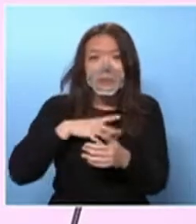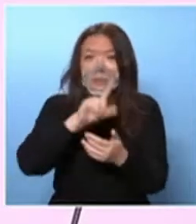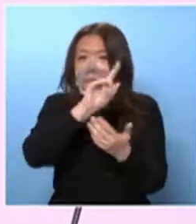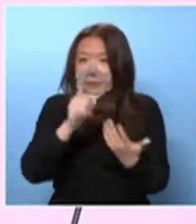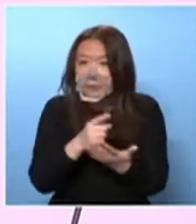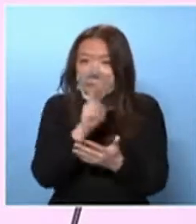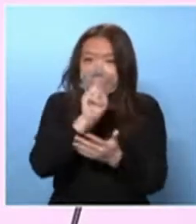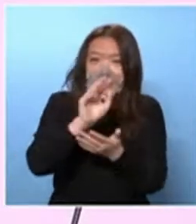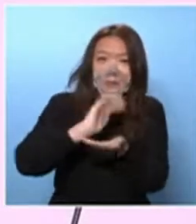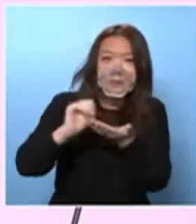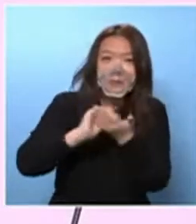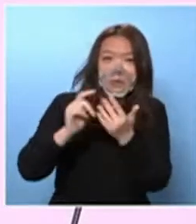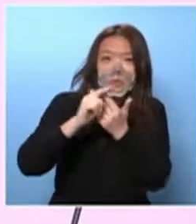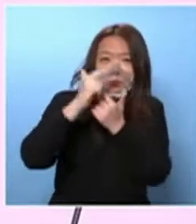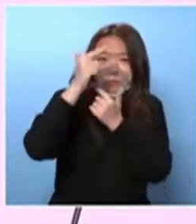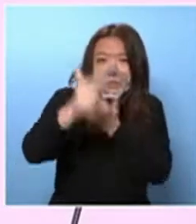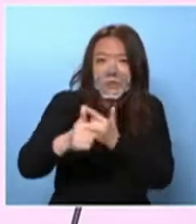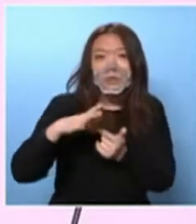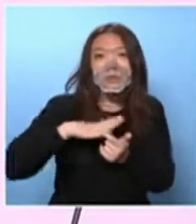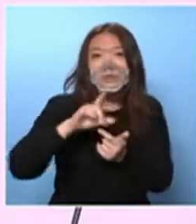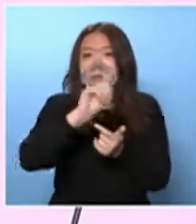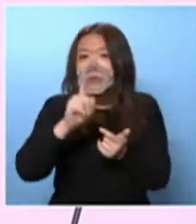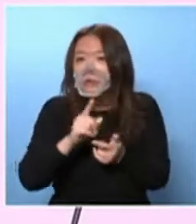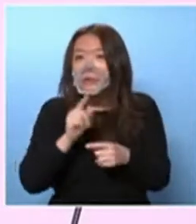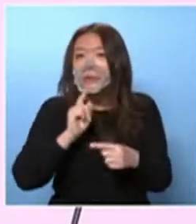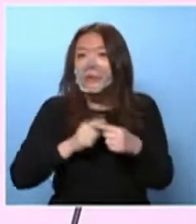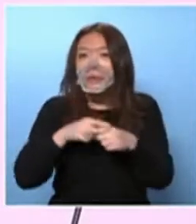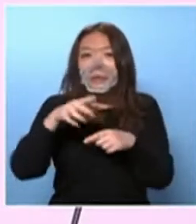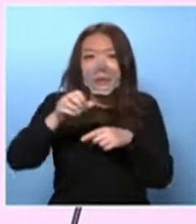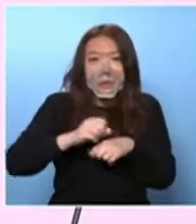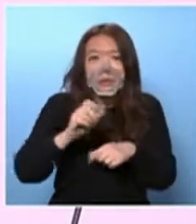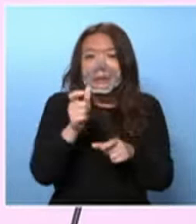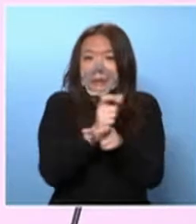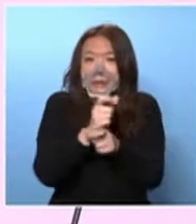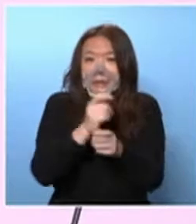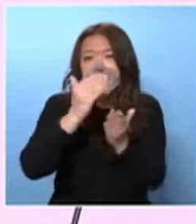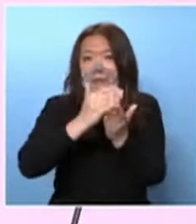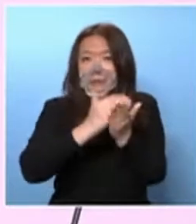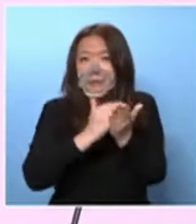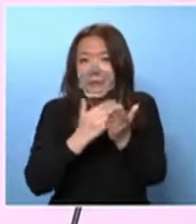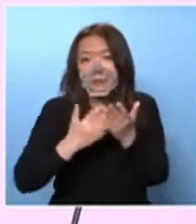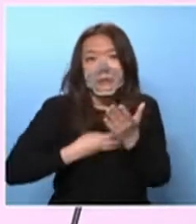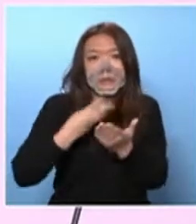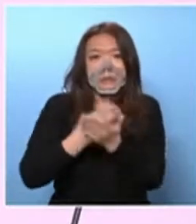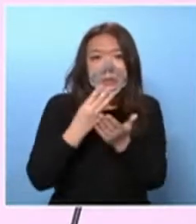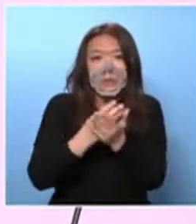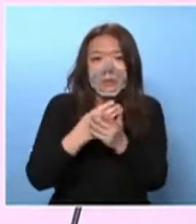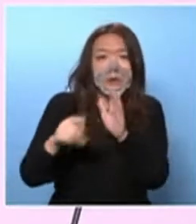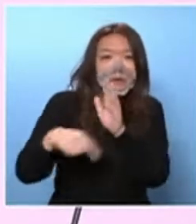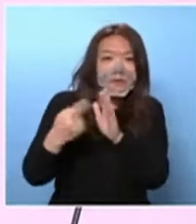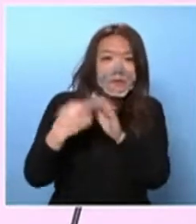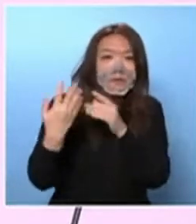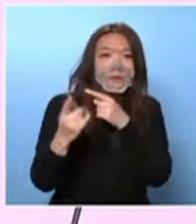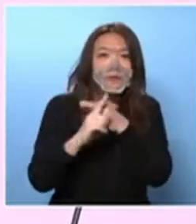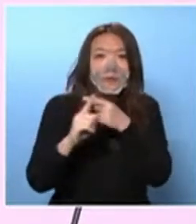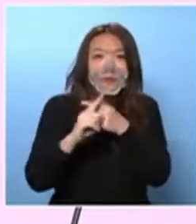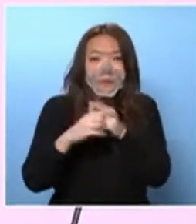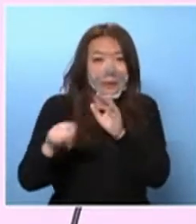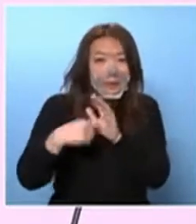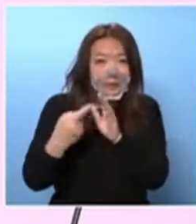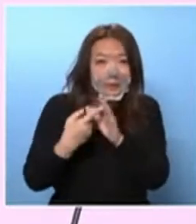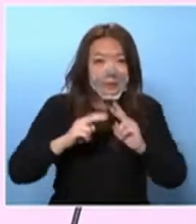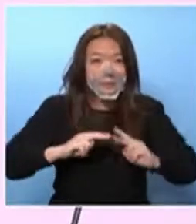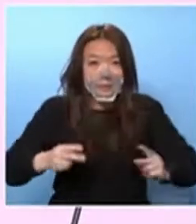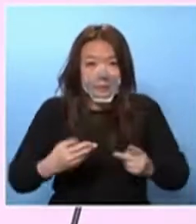assessing the international political economic landscapes, clearly identify long-term trends, grasp economic patterns, and prudently control